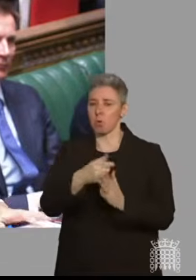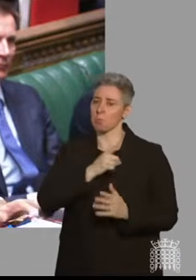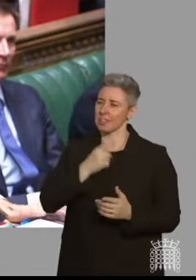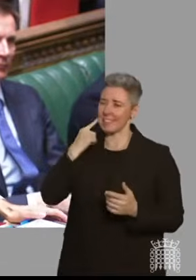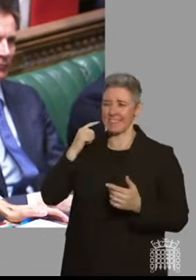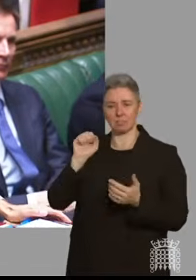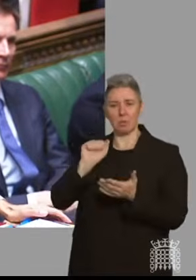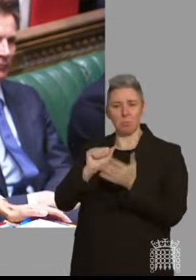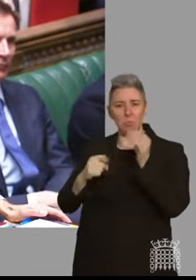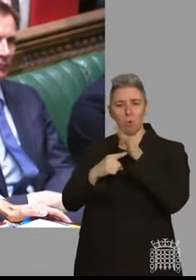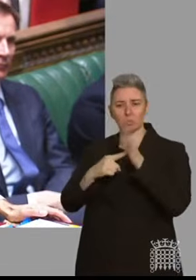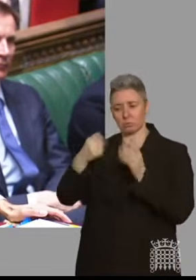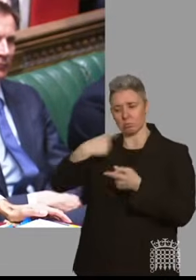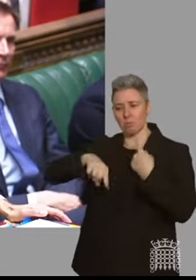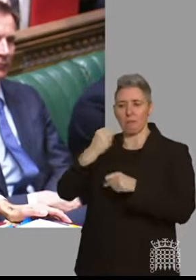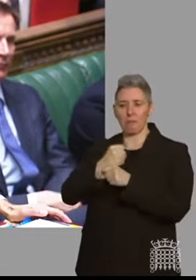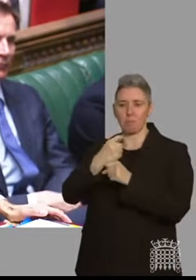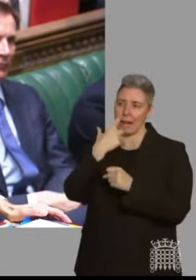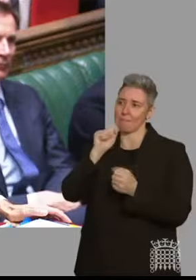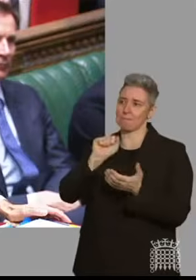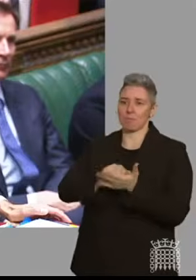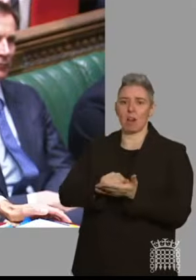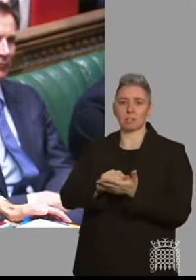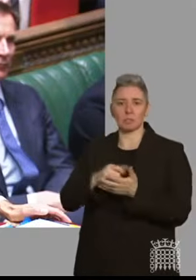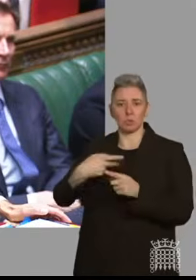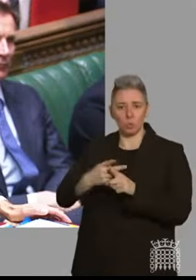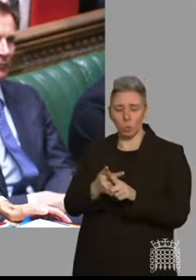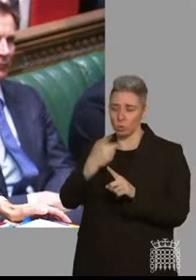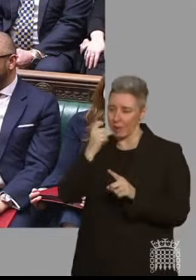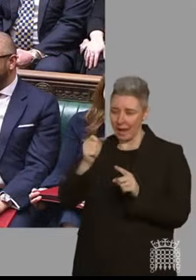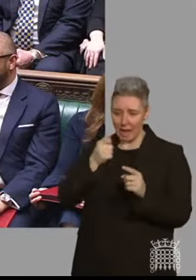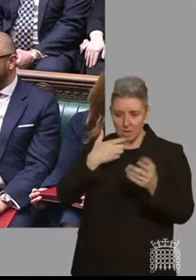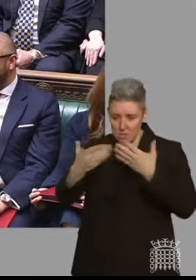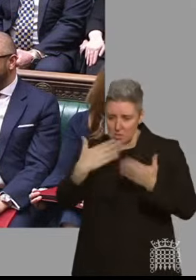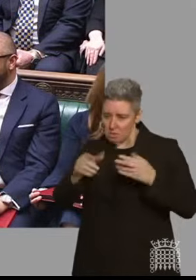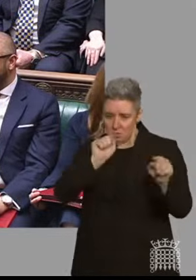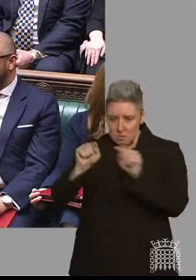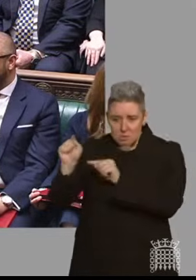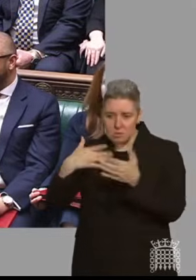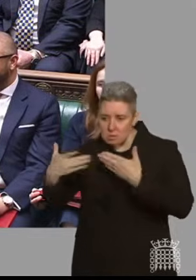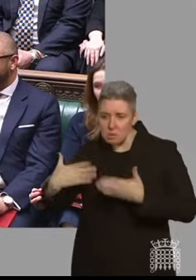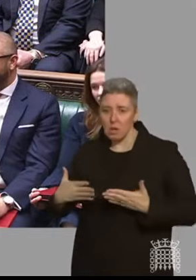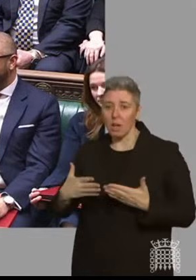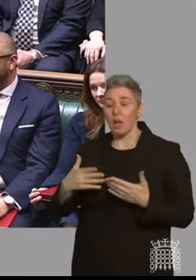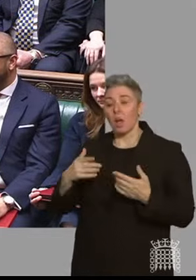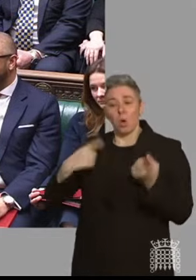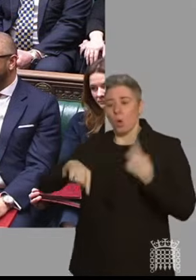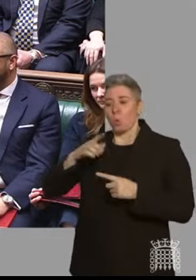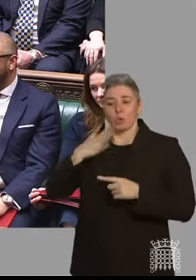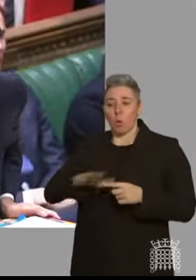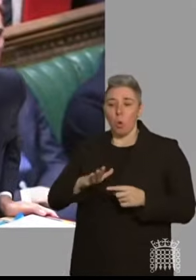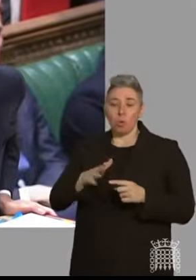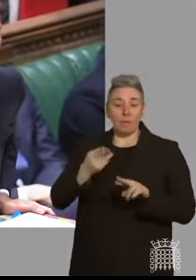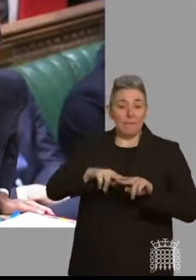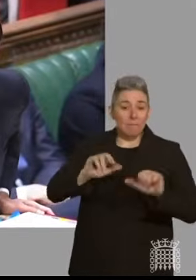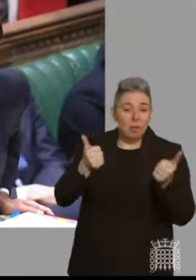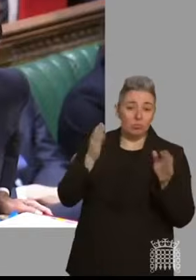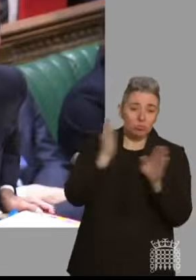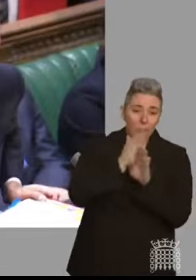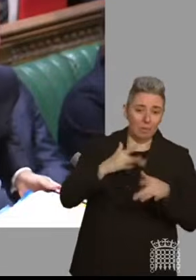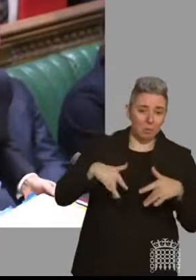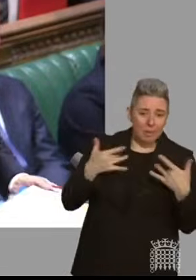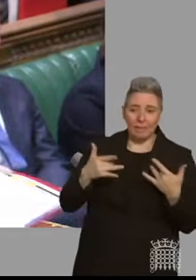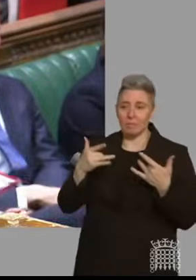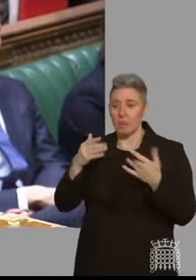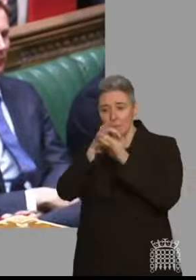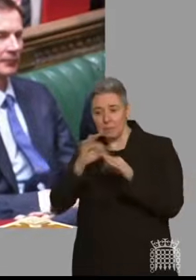not about silencing those with private and peaceful beliefs, nor will it impact free speech, which we on this side of the House will always strive